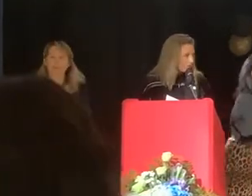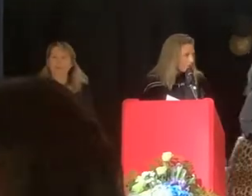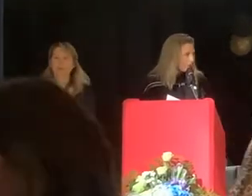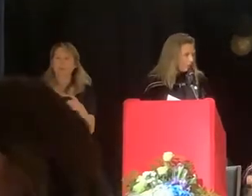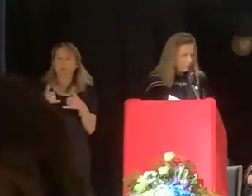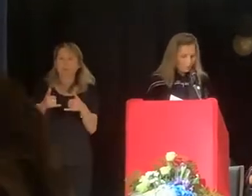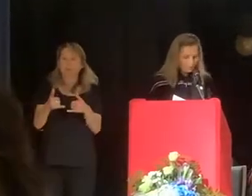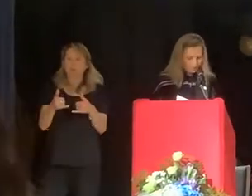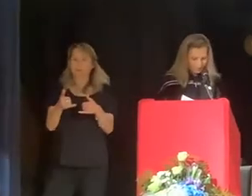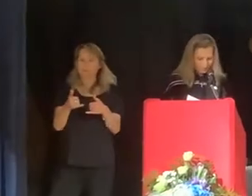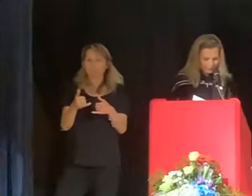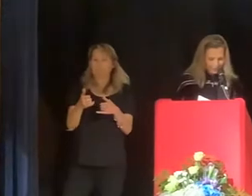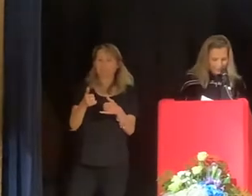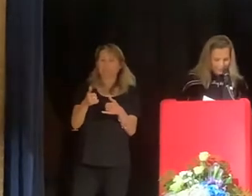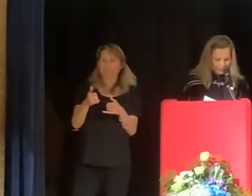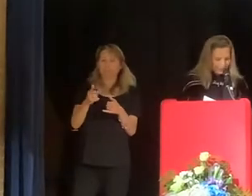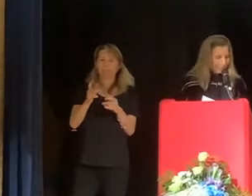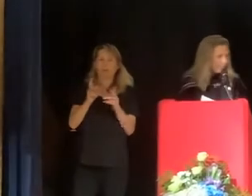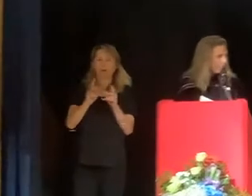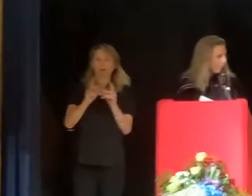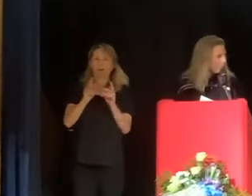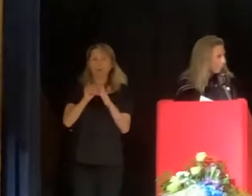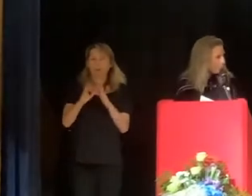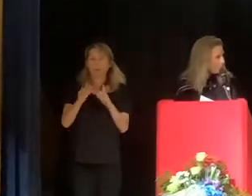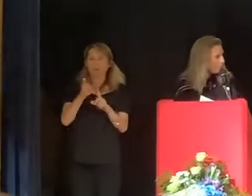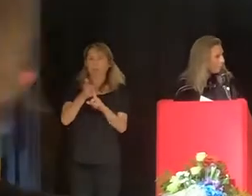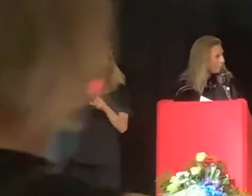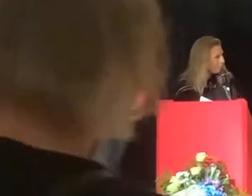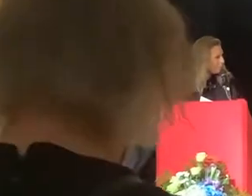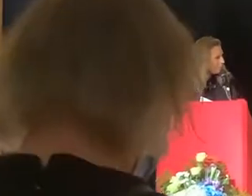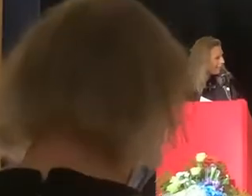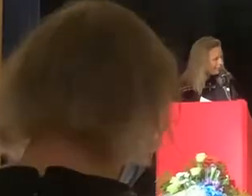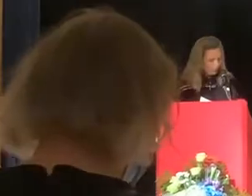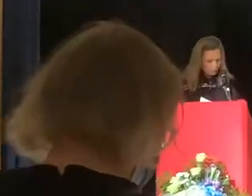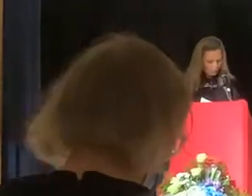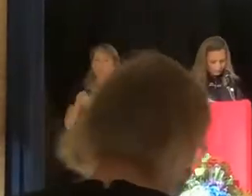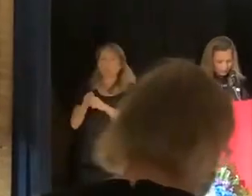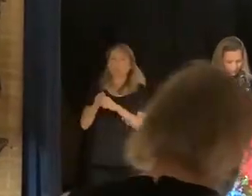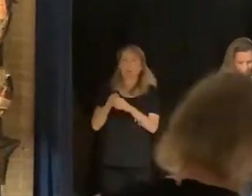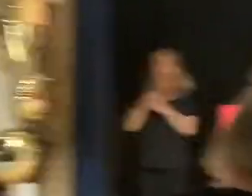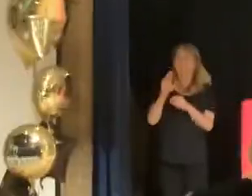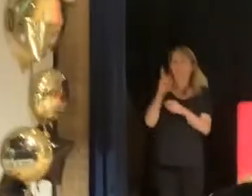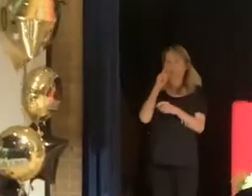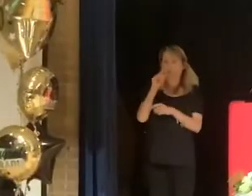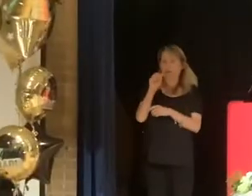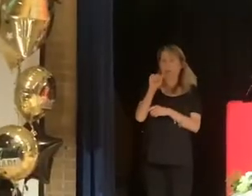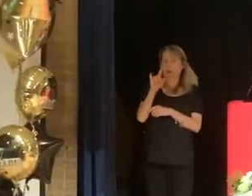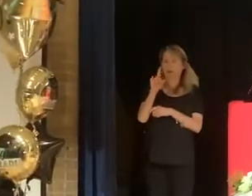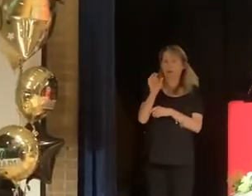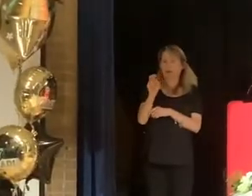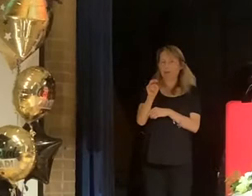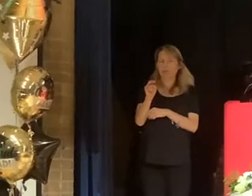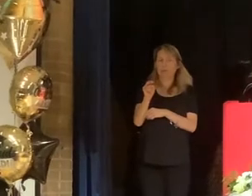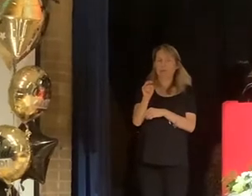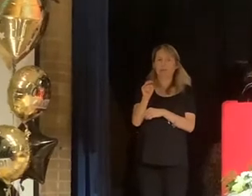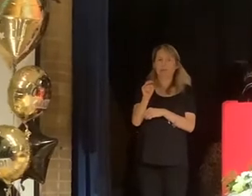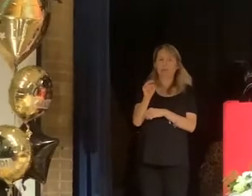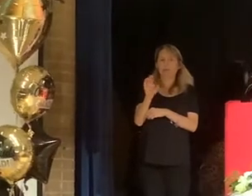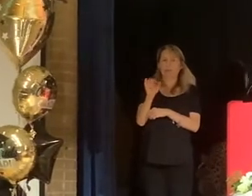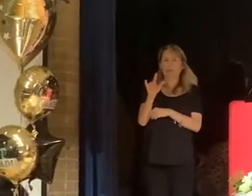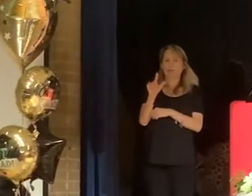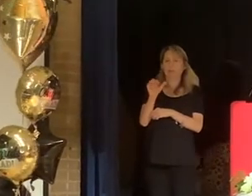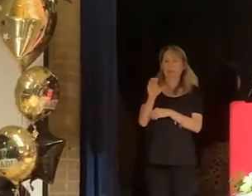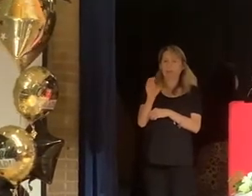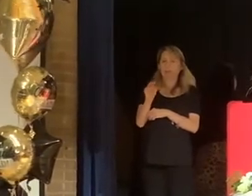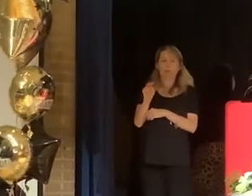Given for participation. This award is going to Aiden Coleman. Aiden has worked so very